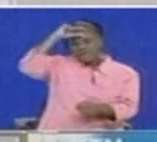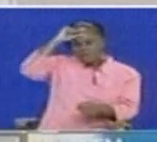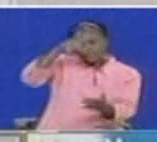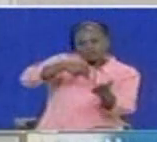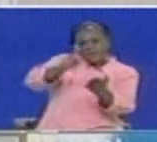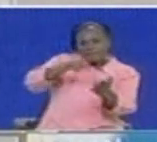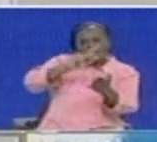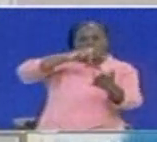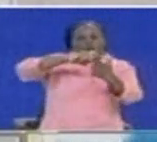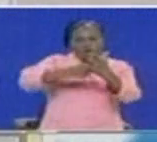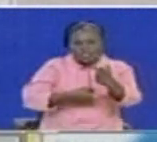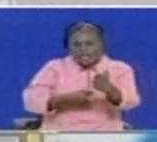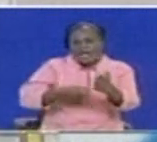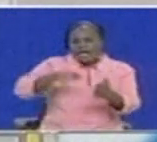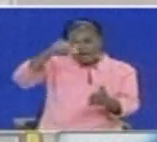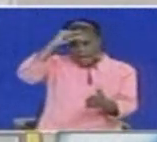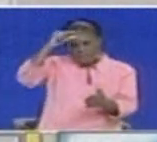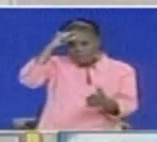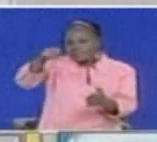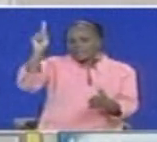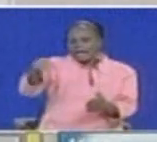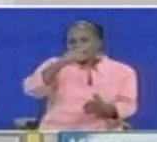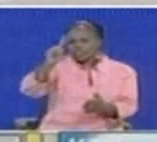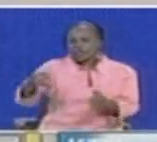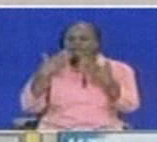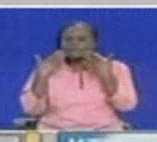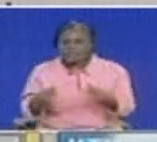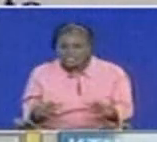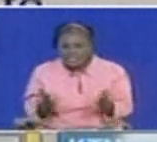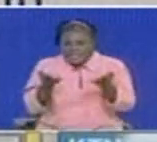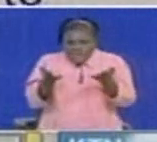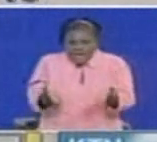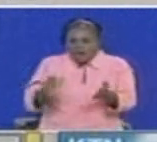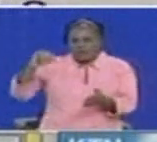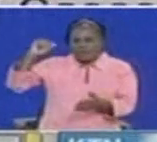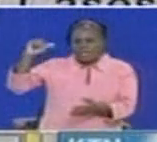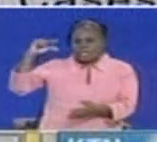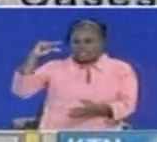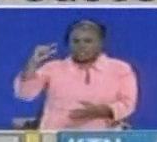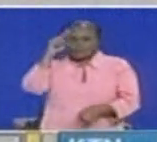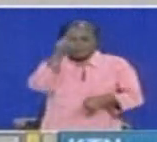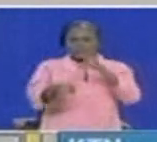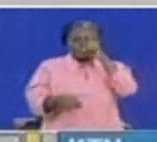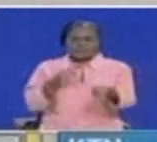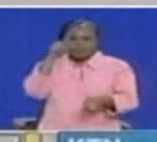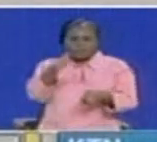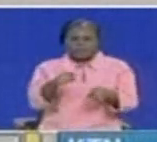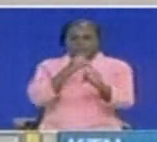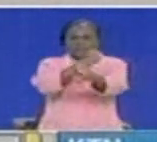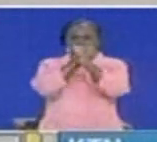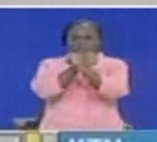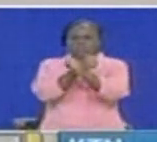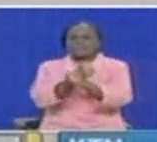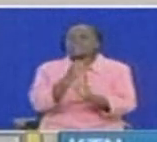for contracts that the government had already decided to cancel. The current attorney general is now being accused of handling the cases